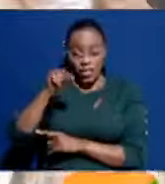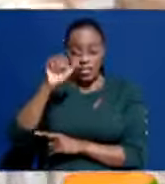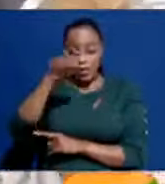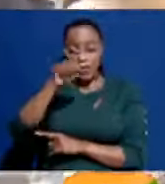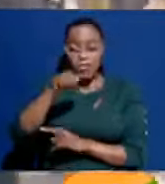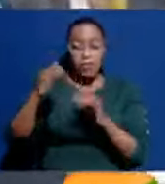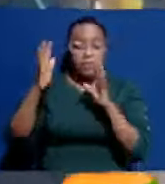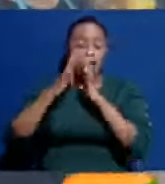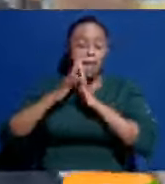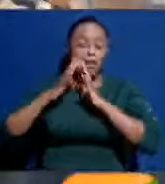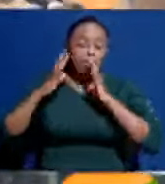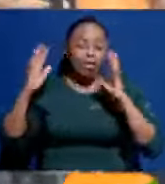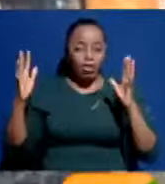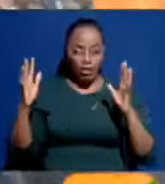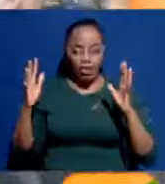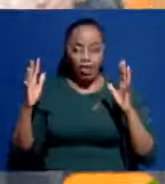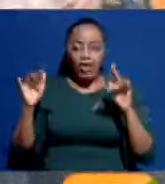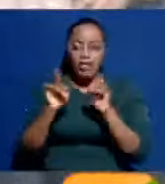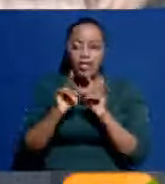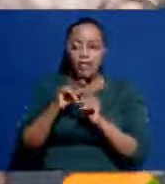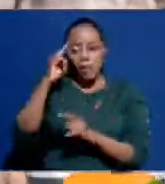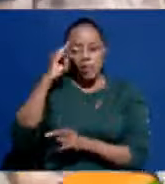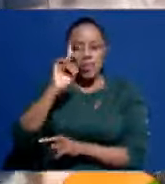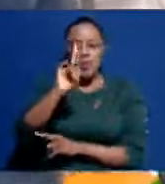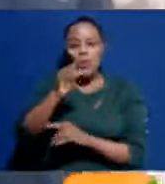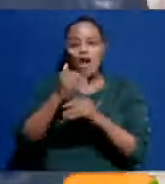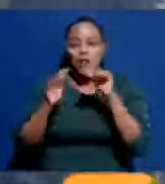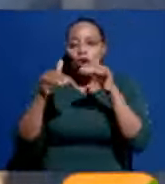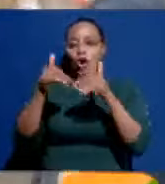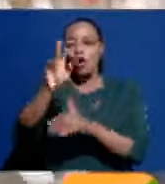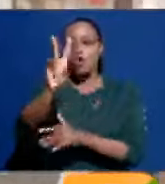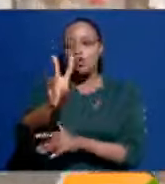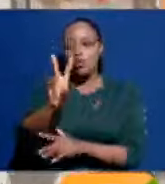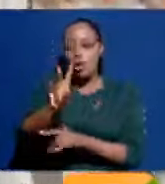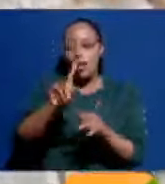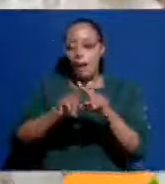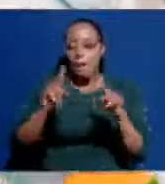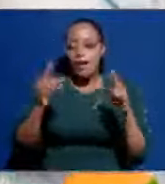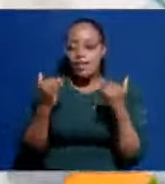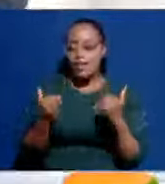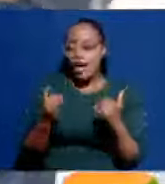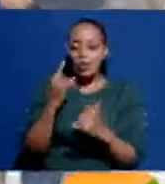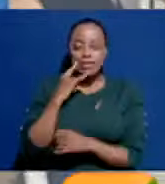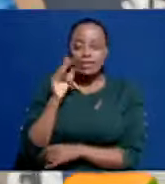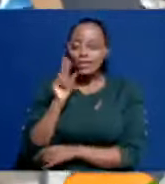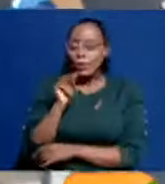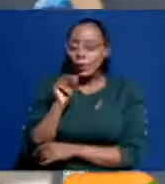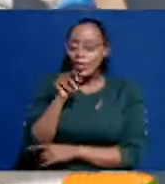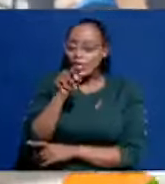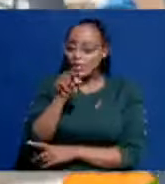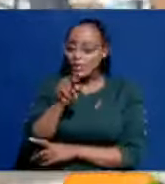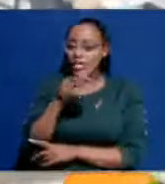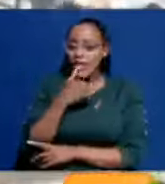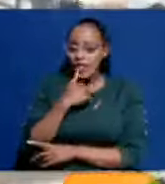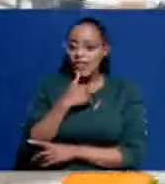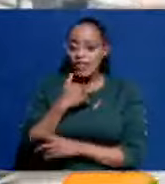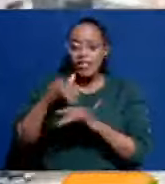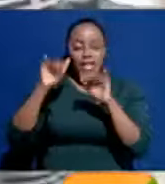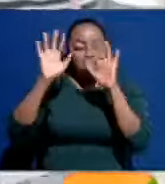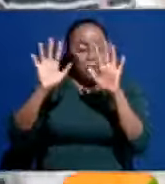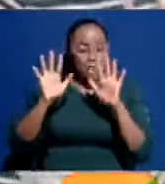big as this. I thought it's just one building or two, but no, this has been it's an